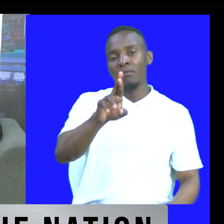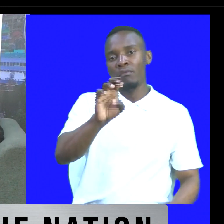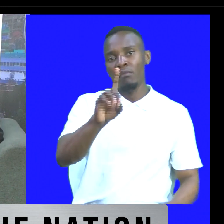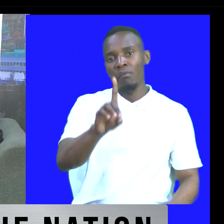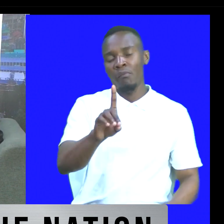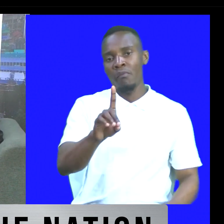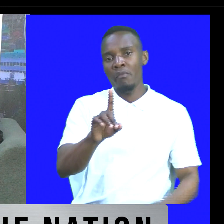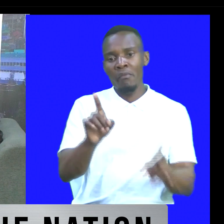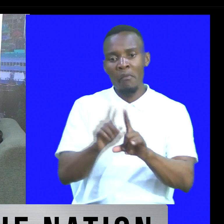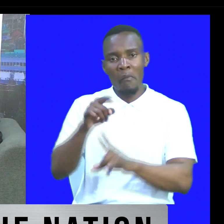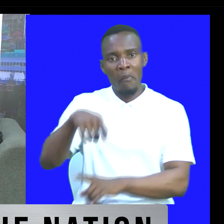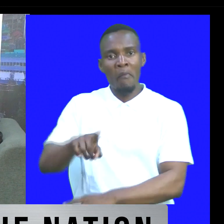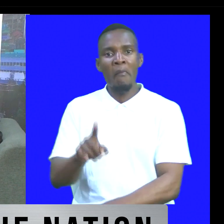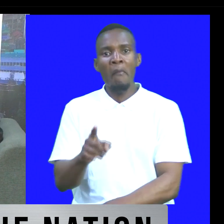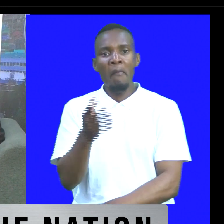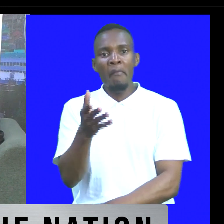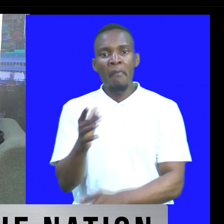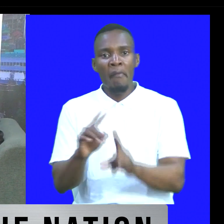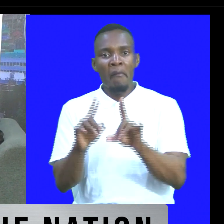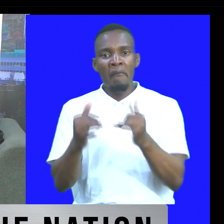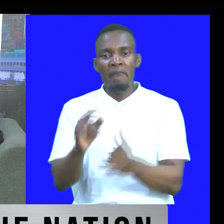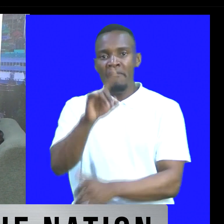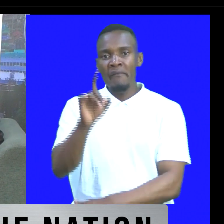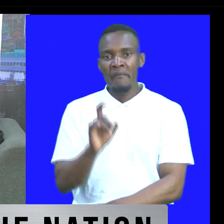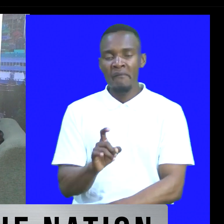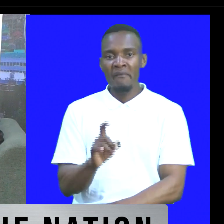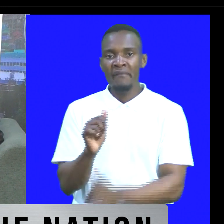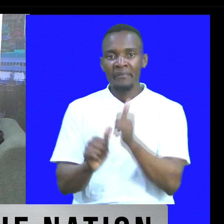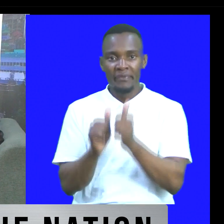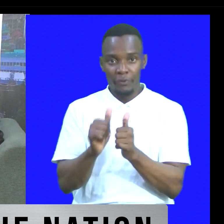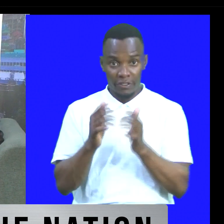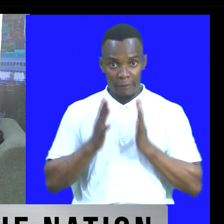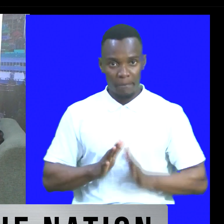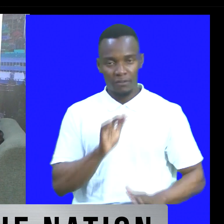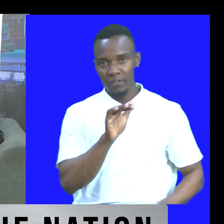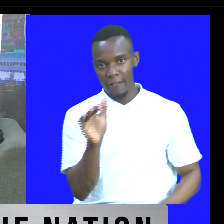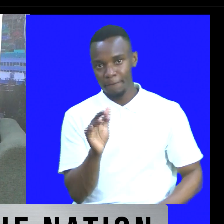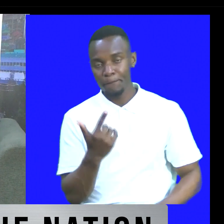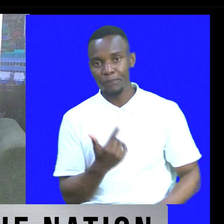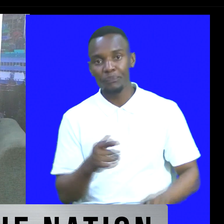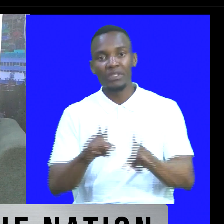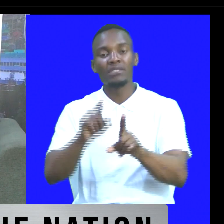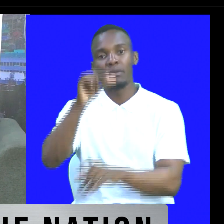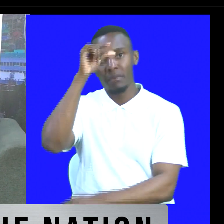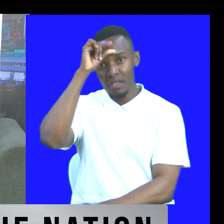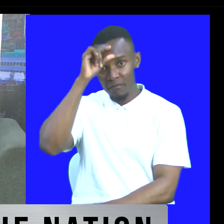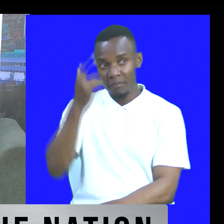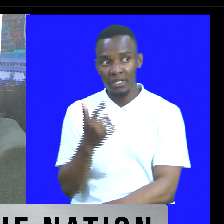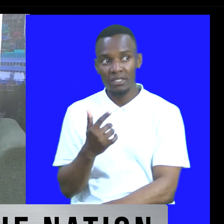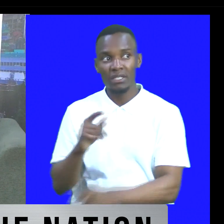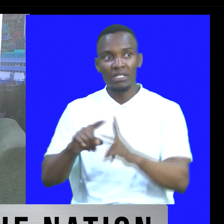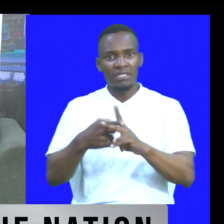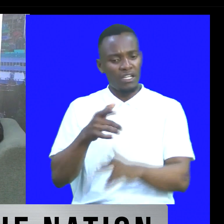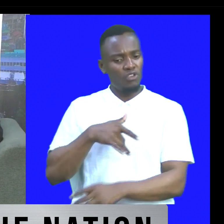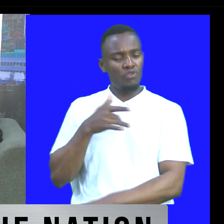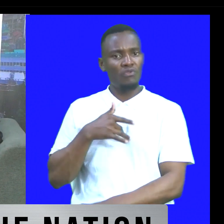also talking. the issues there. Yeah. But the question that begins to work out is that even government has begun to feel that its weight